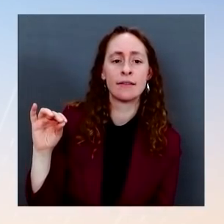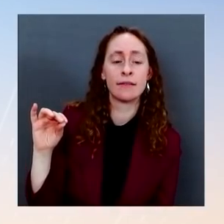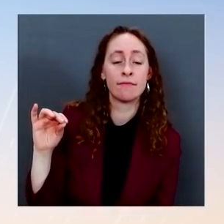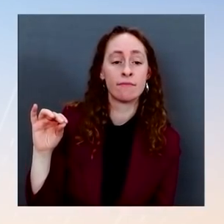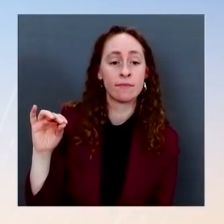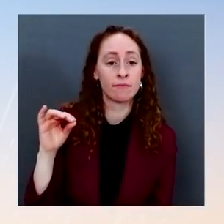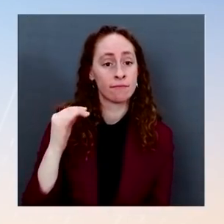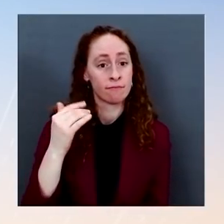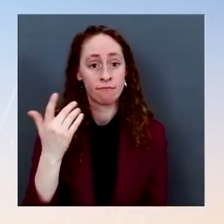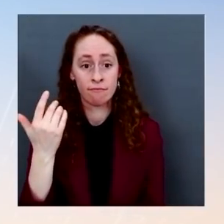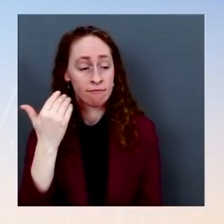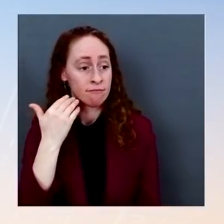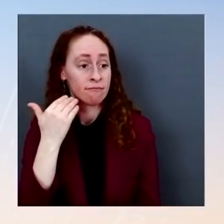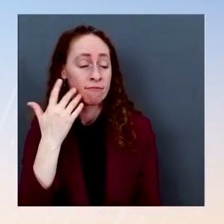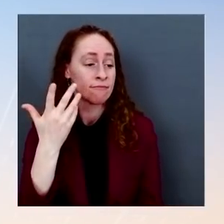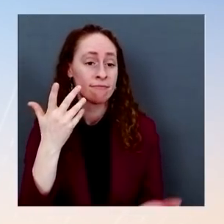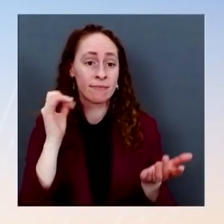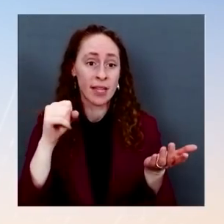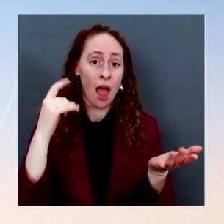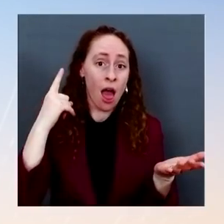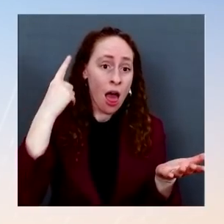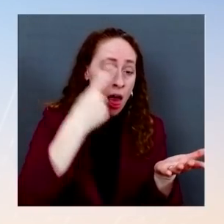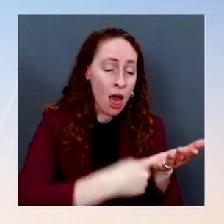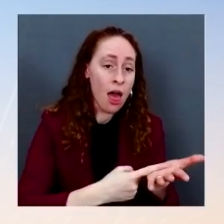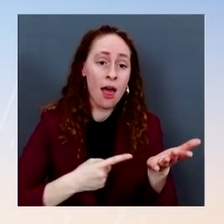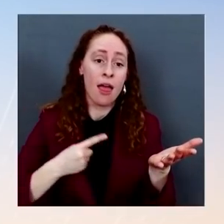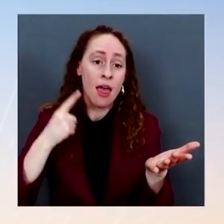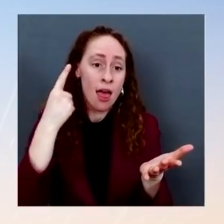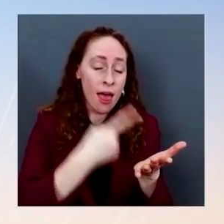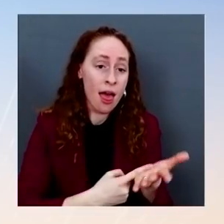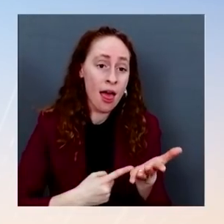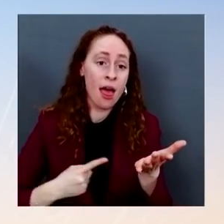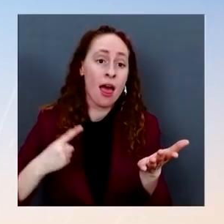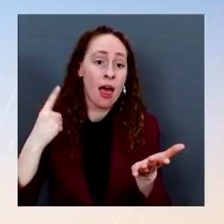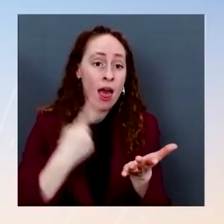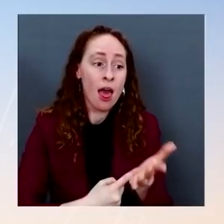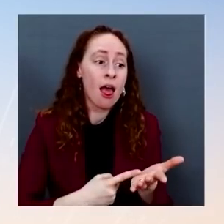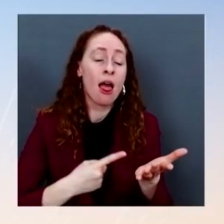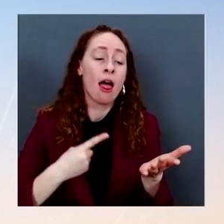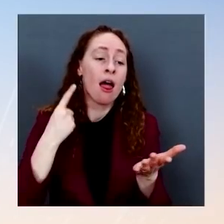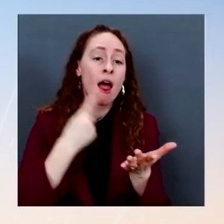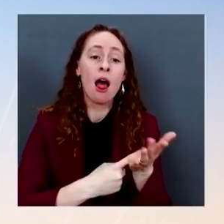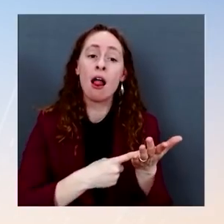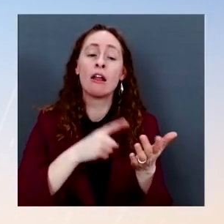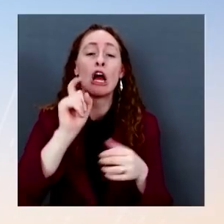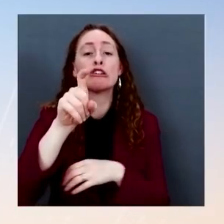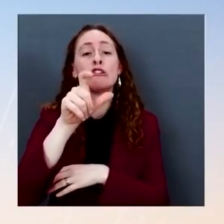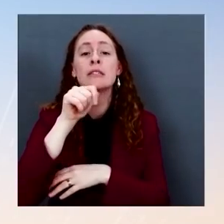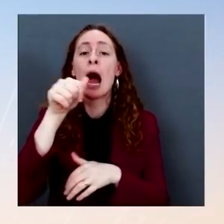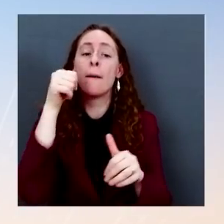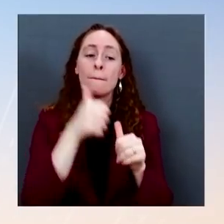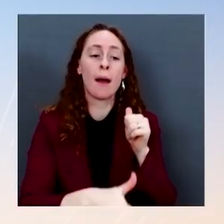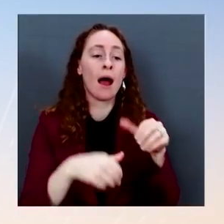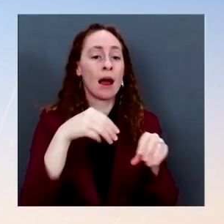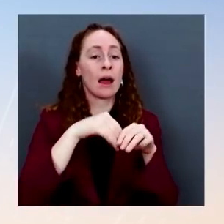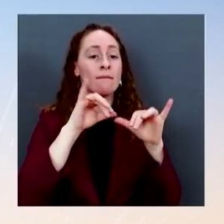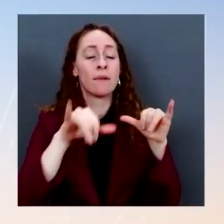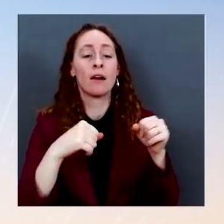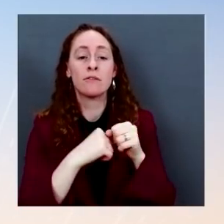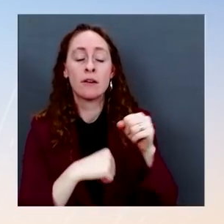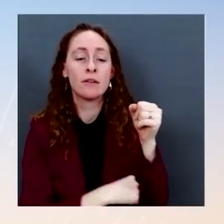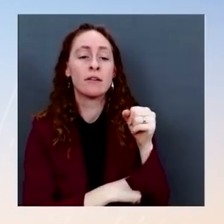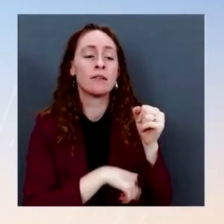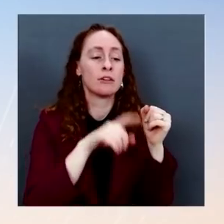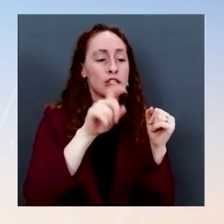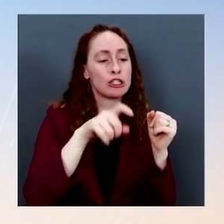the bipartisan infrastructure bill. Look, the president has said from the beginning and continues to believe today and is committed to today to getting both done. Obviously, the infrastructure bill is